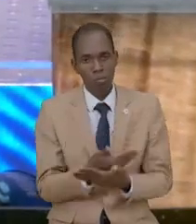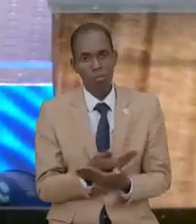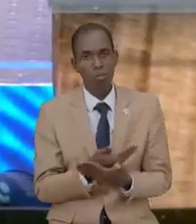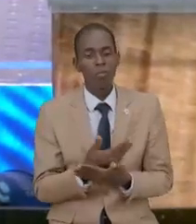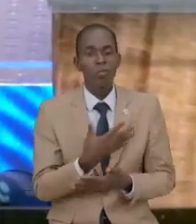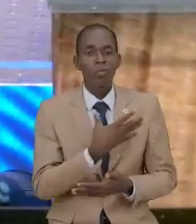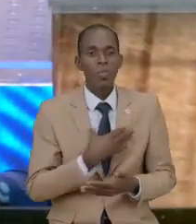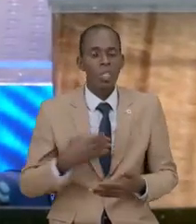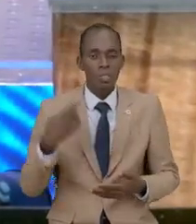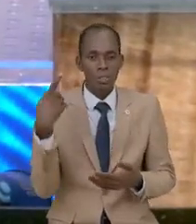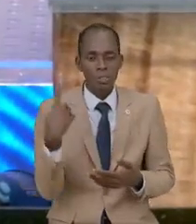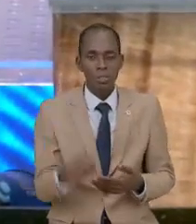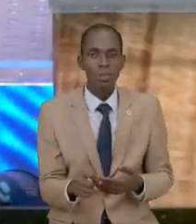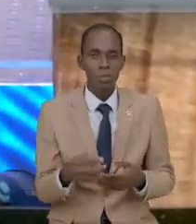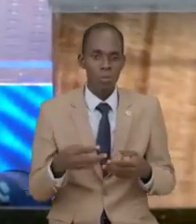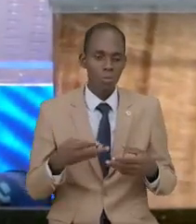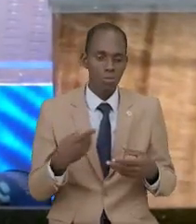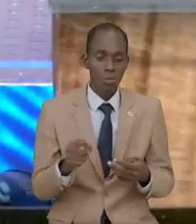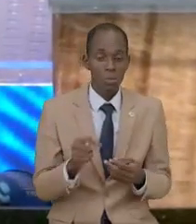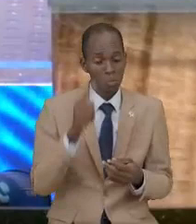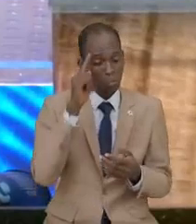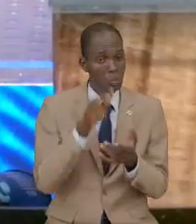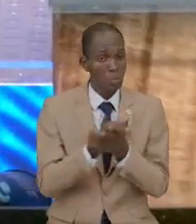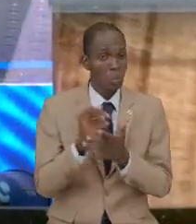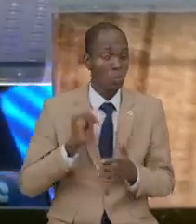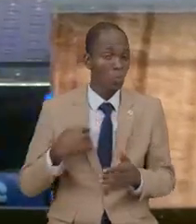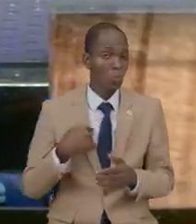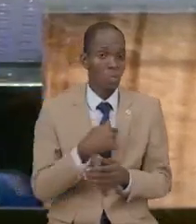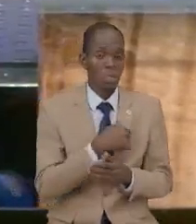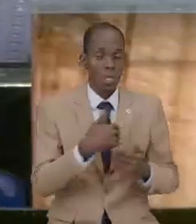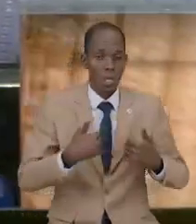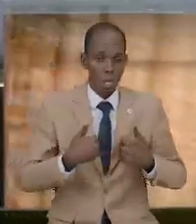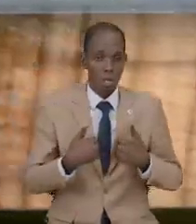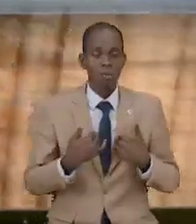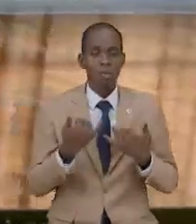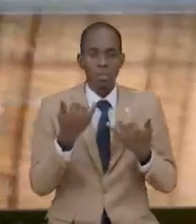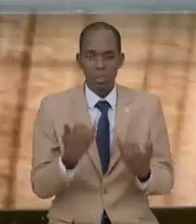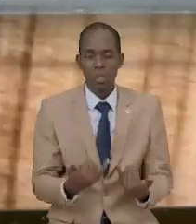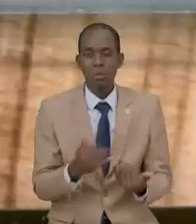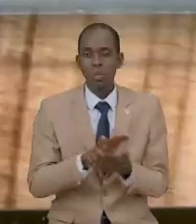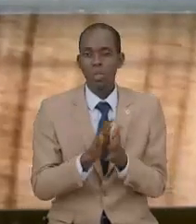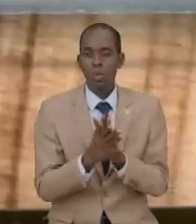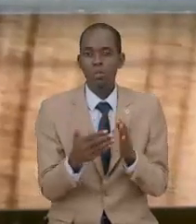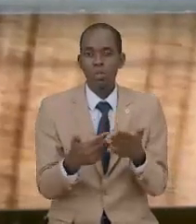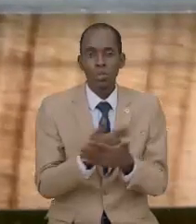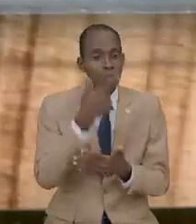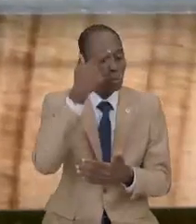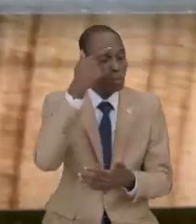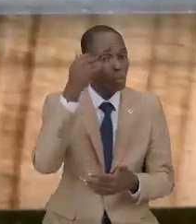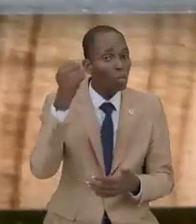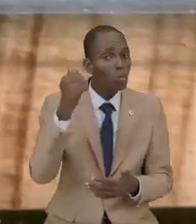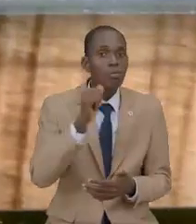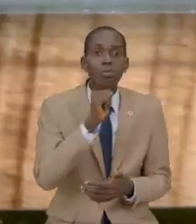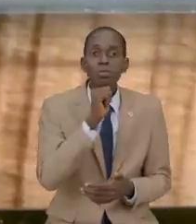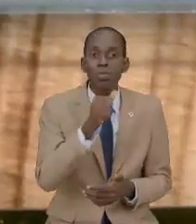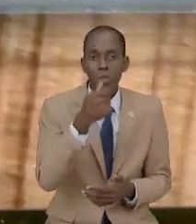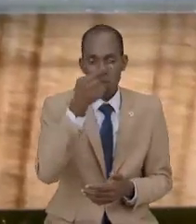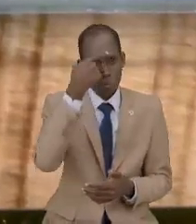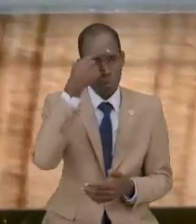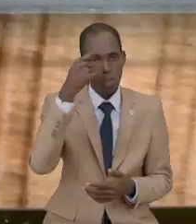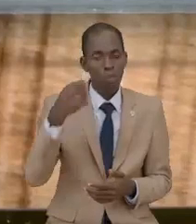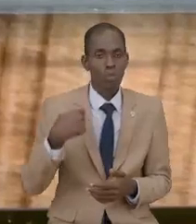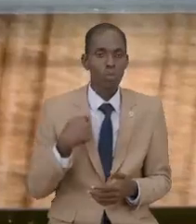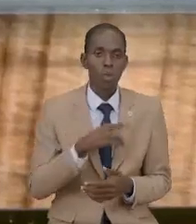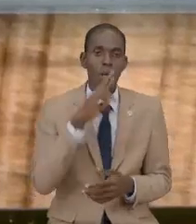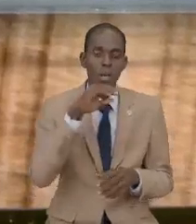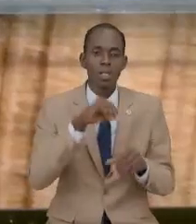the disposition we have, everything becomes new, because, not because we are in Genesis,